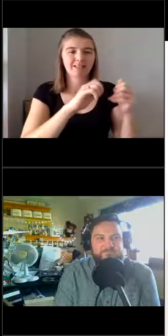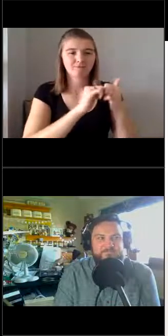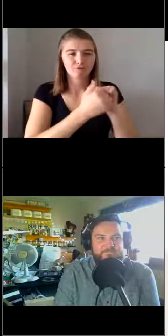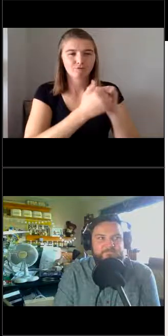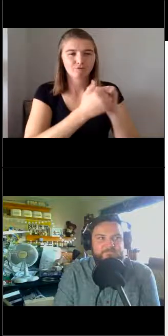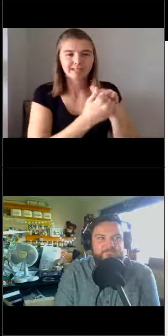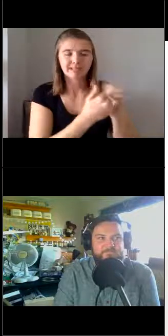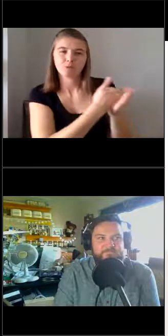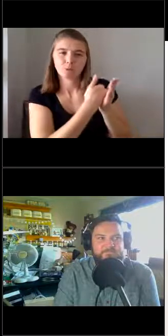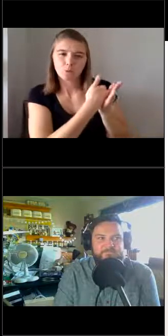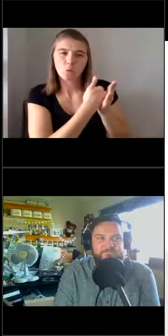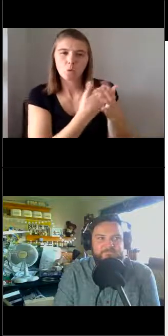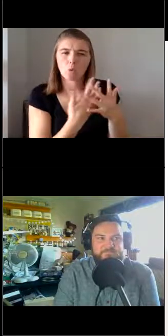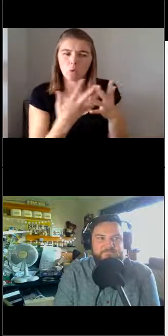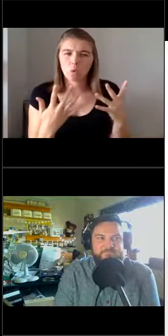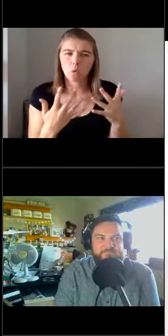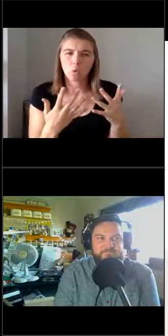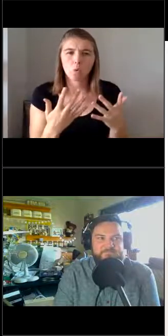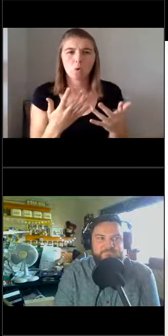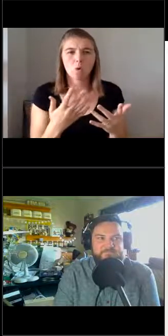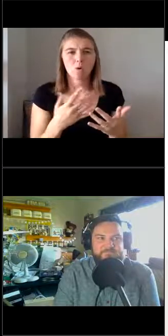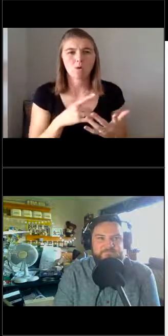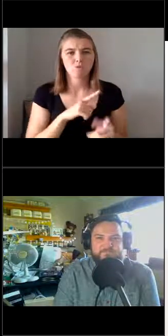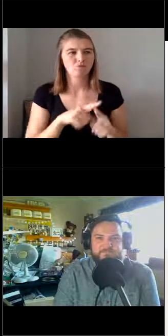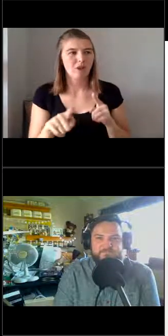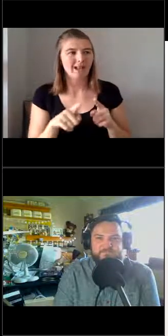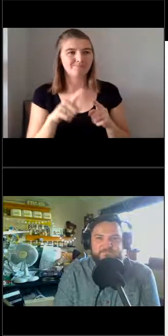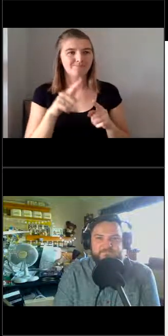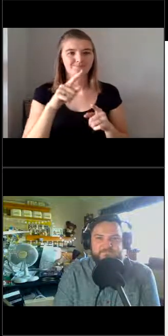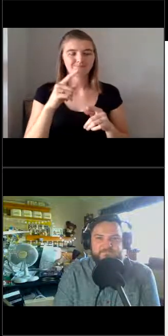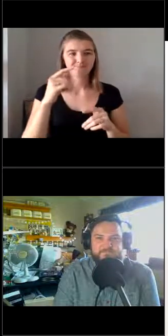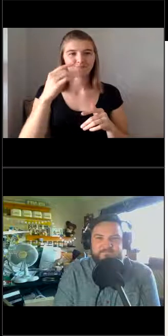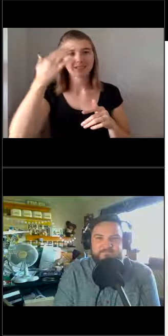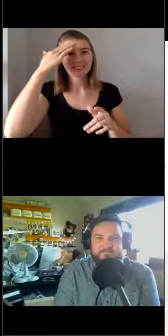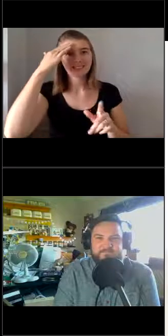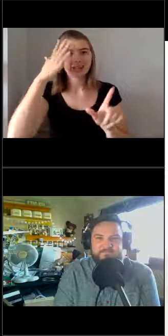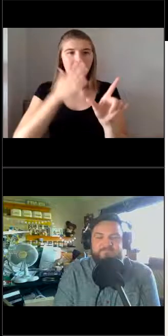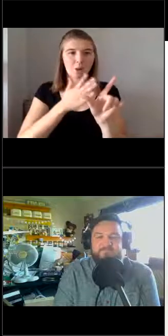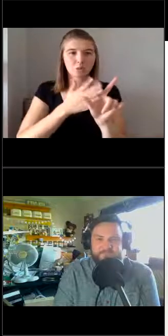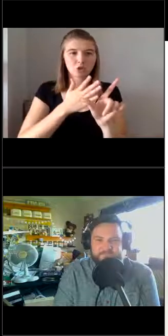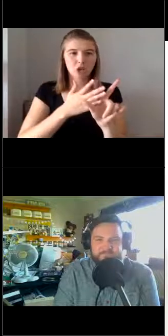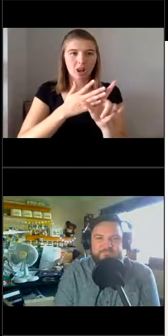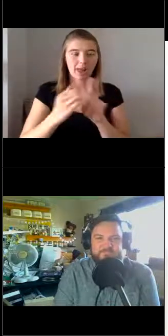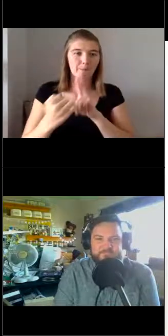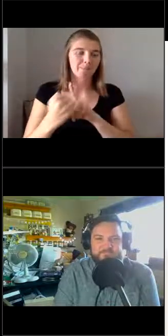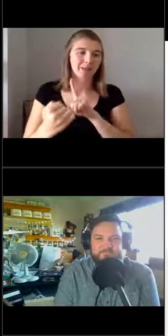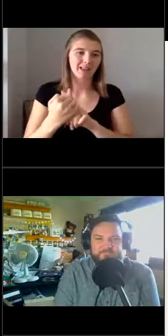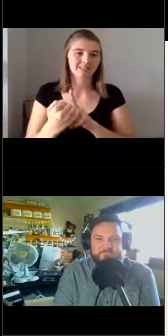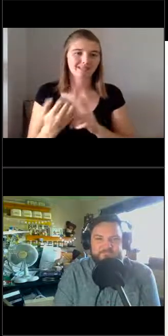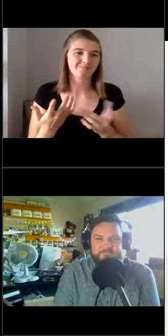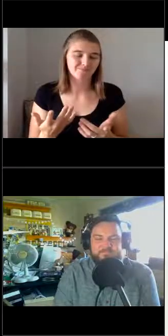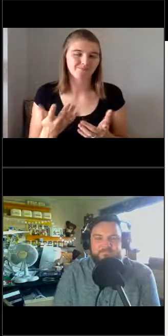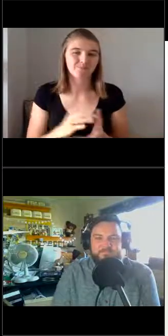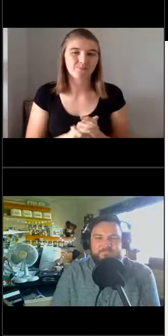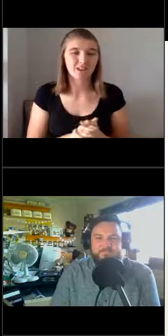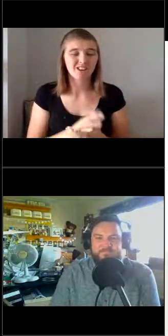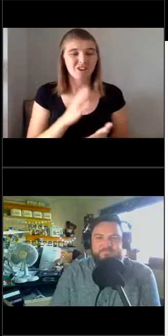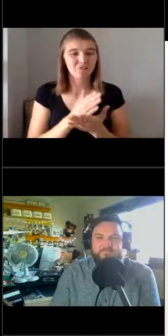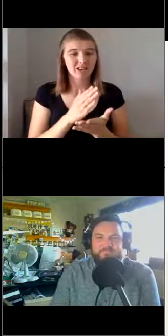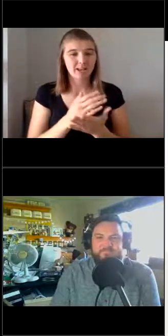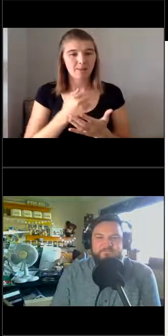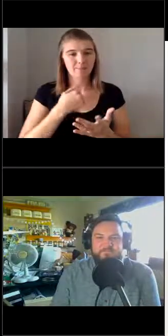of support me in terms of the psychological aspects of it. But my research was actually